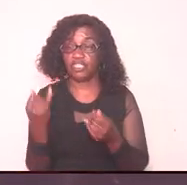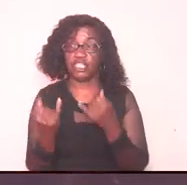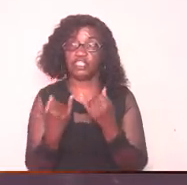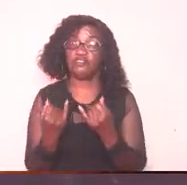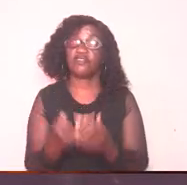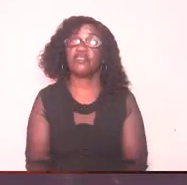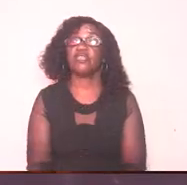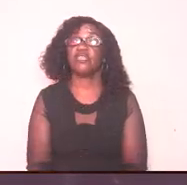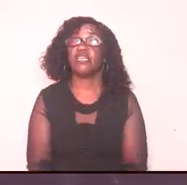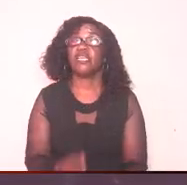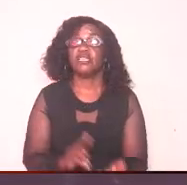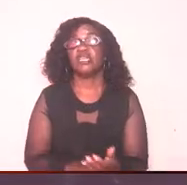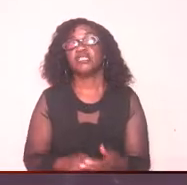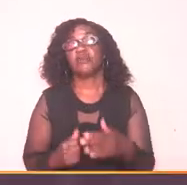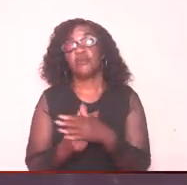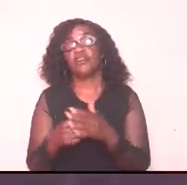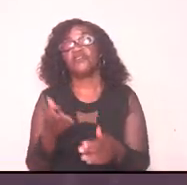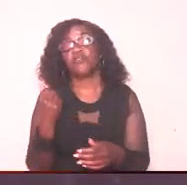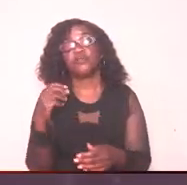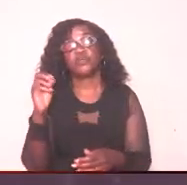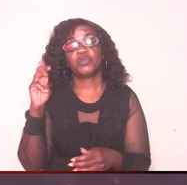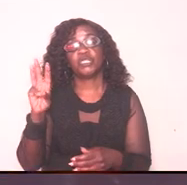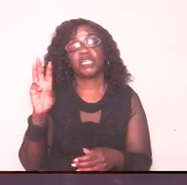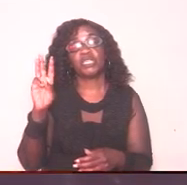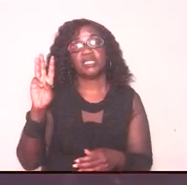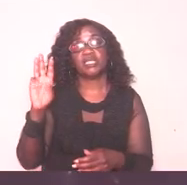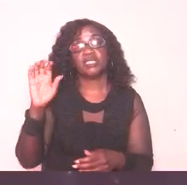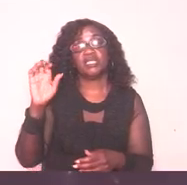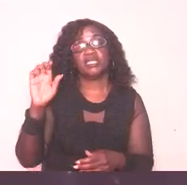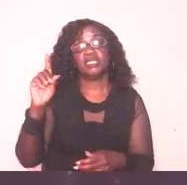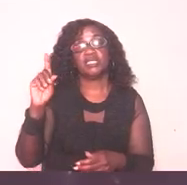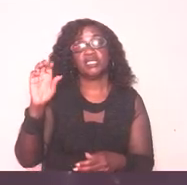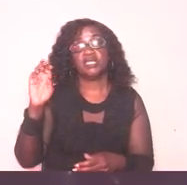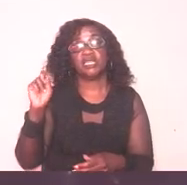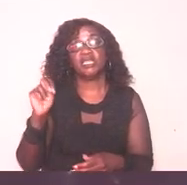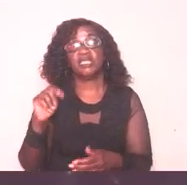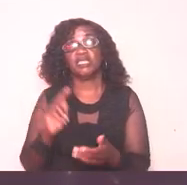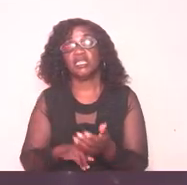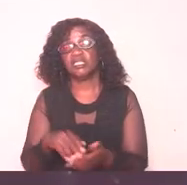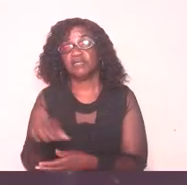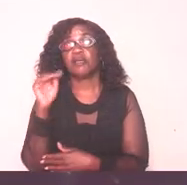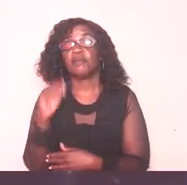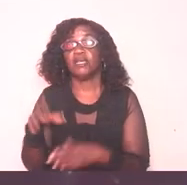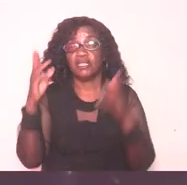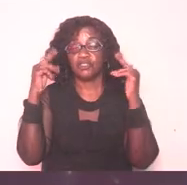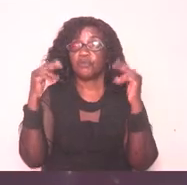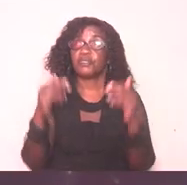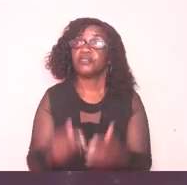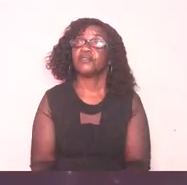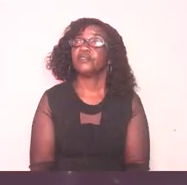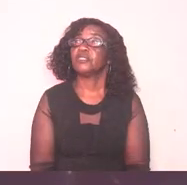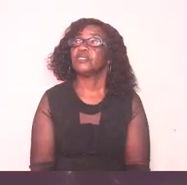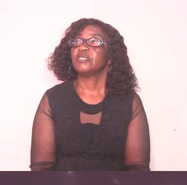with support from the Swedish Embassy in Zimbabwe. We are at the half mark of our debate and the topic reads, this